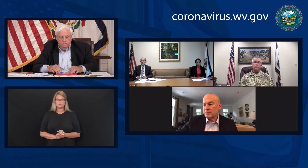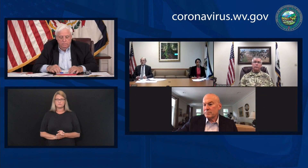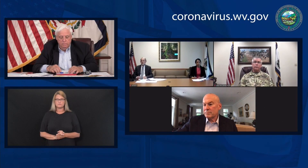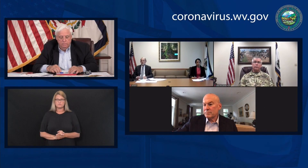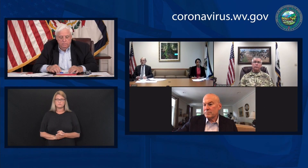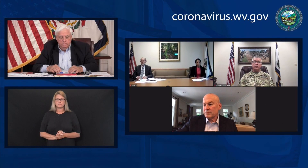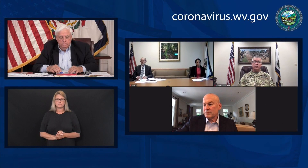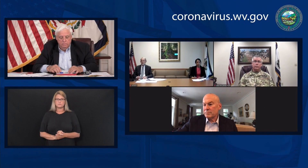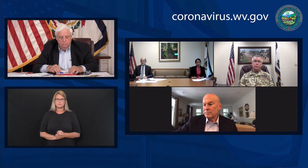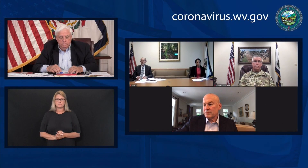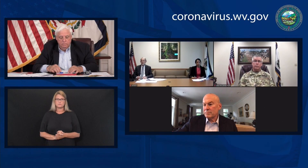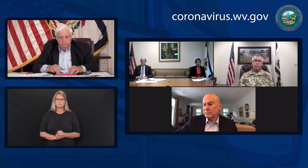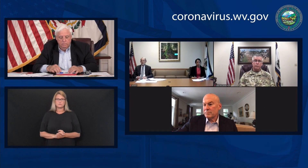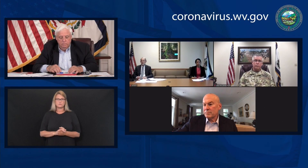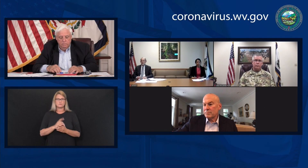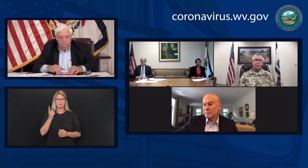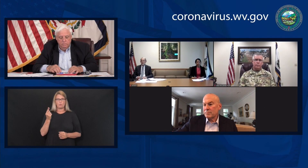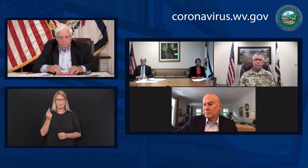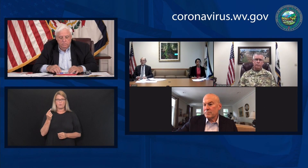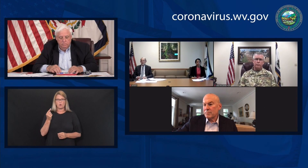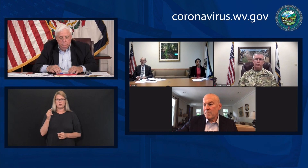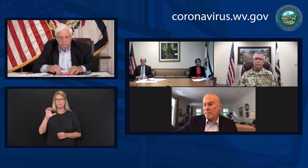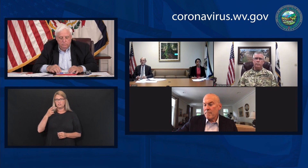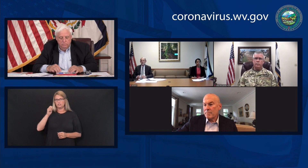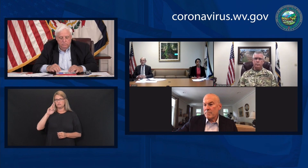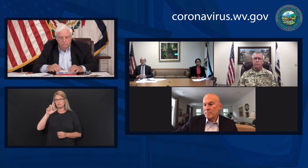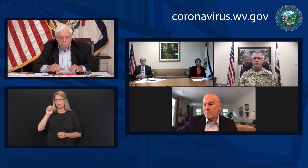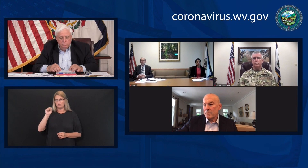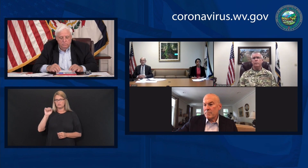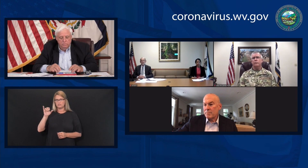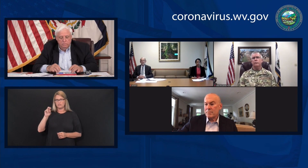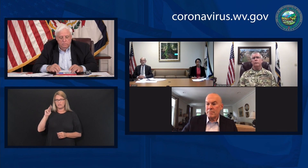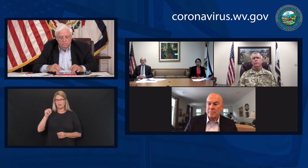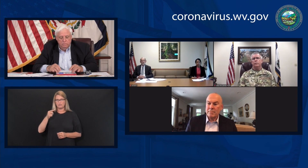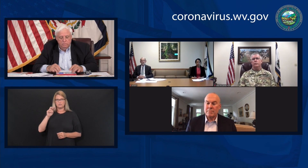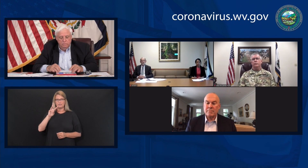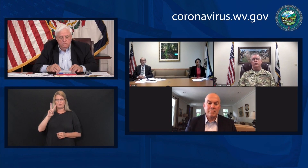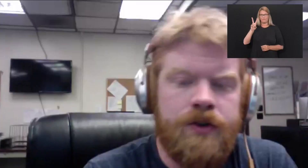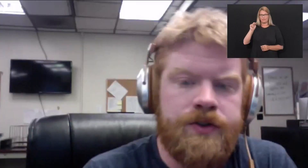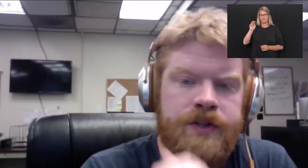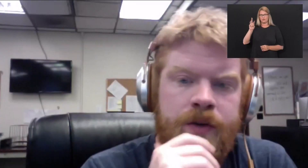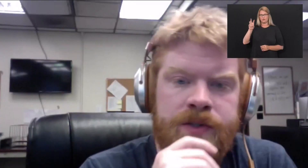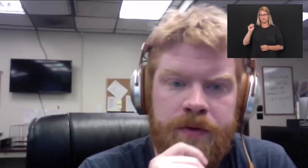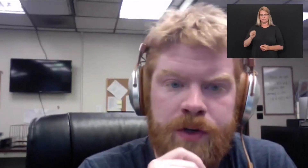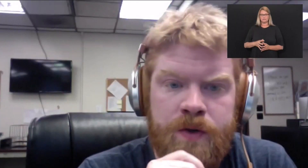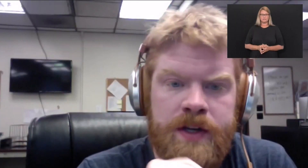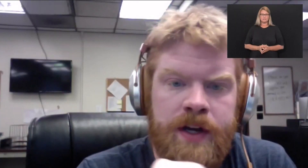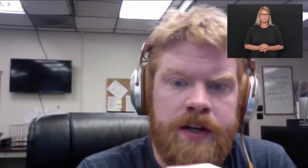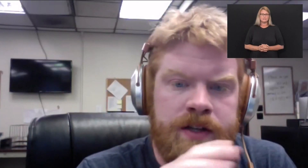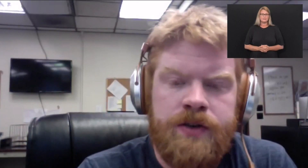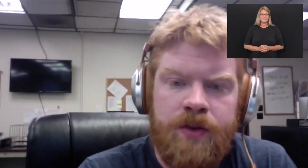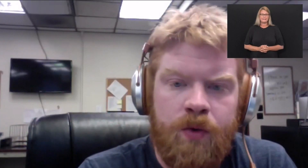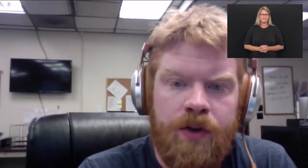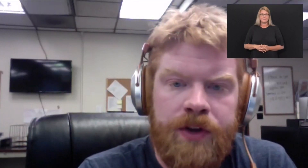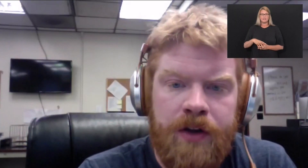trying to manage the risk. We know this disease and killer is right here, right